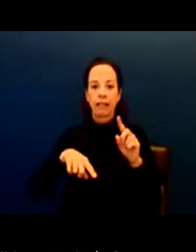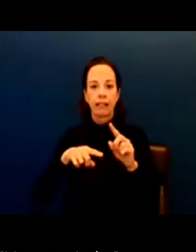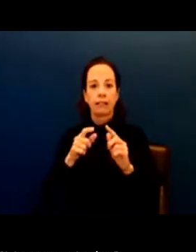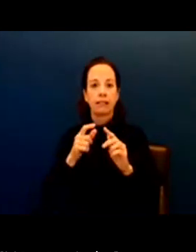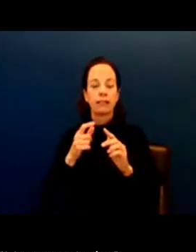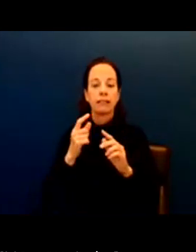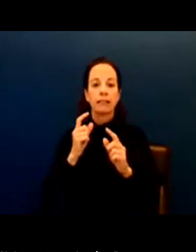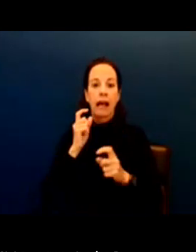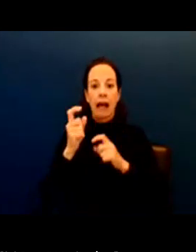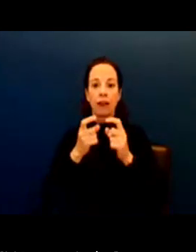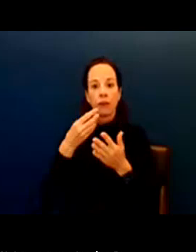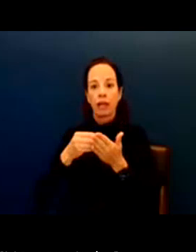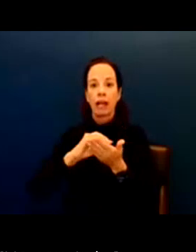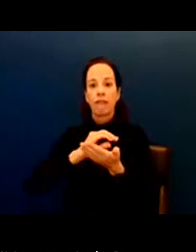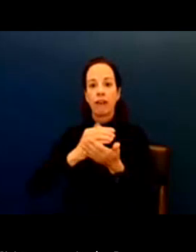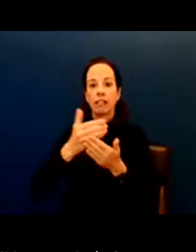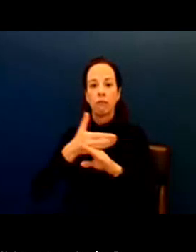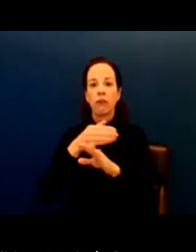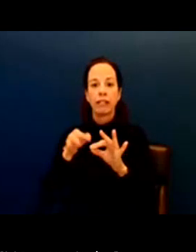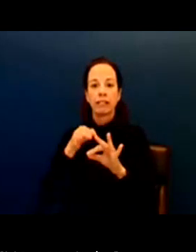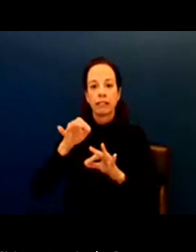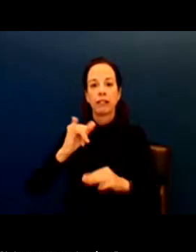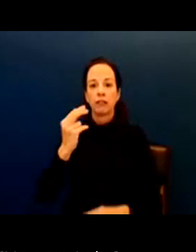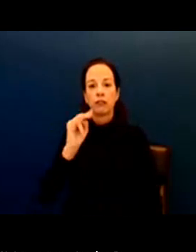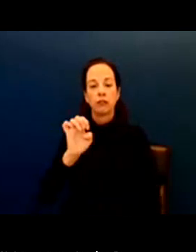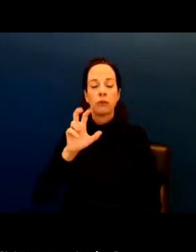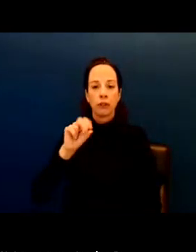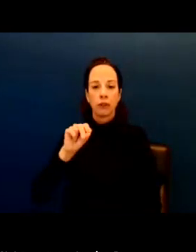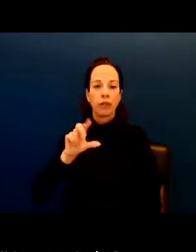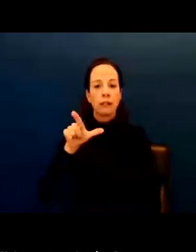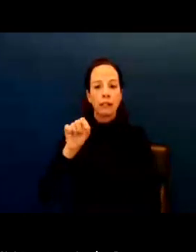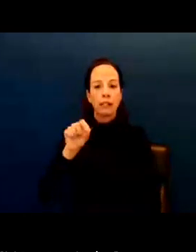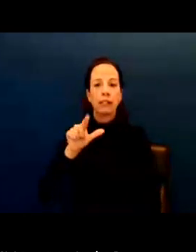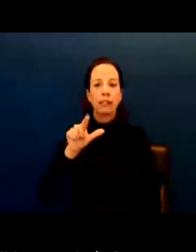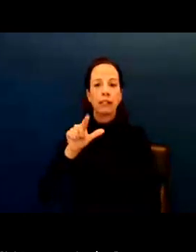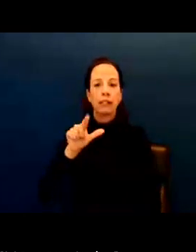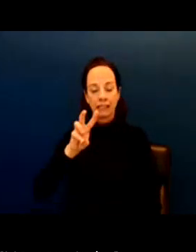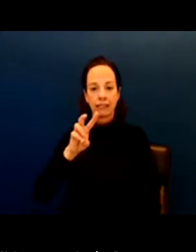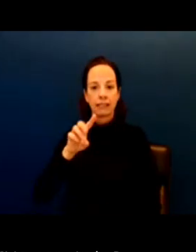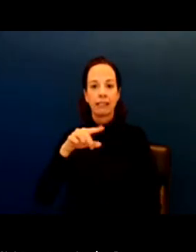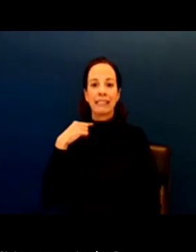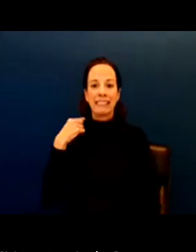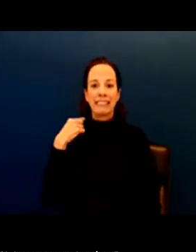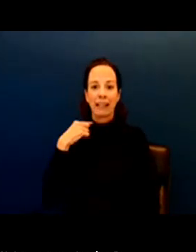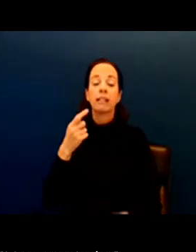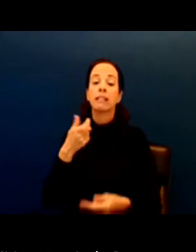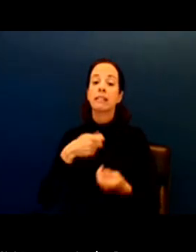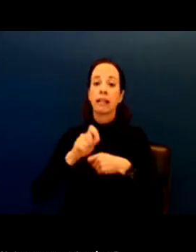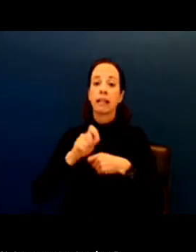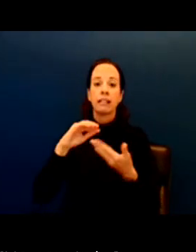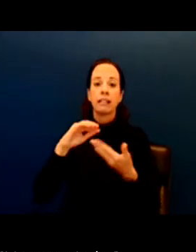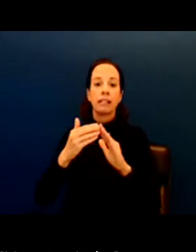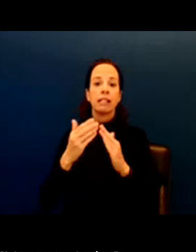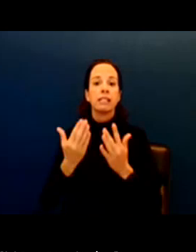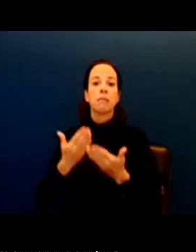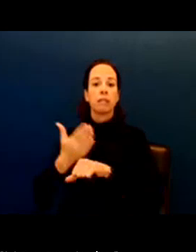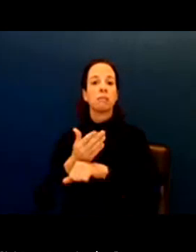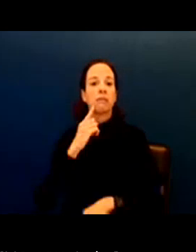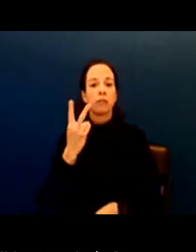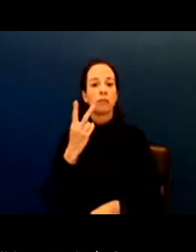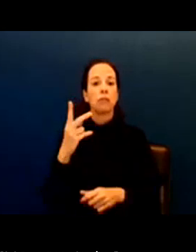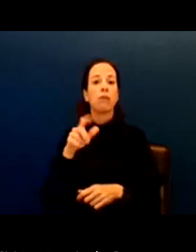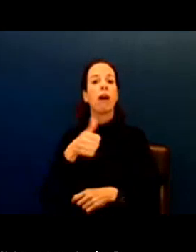by the extended June 30th, 2026 deadline. Instead, the city is proposing improvements to 2 alternate